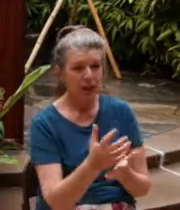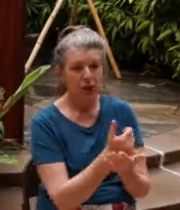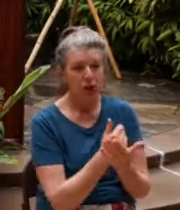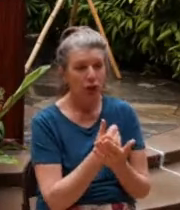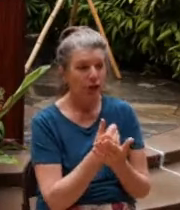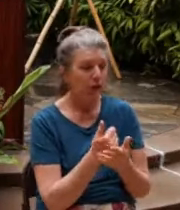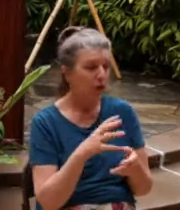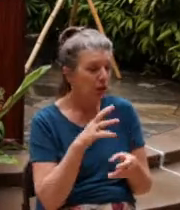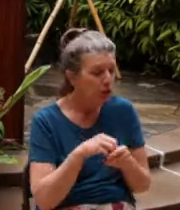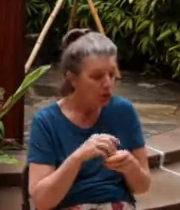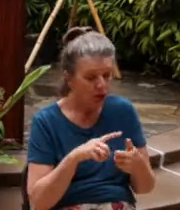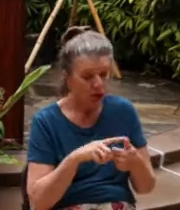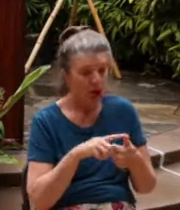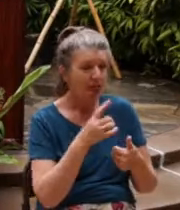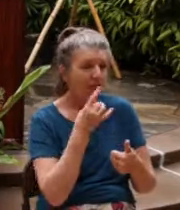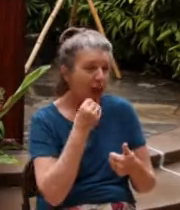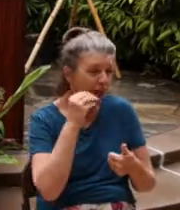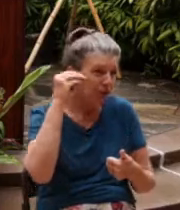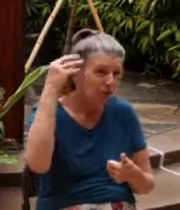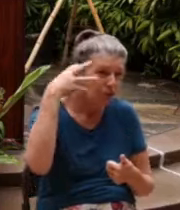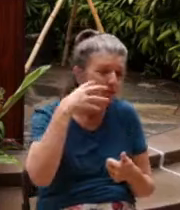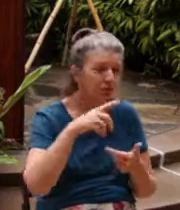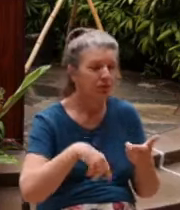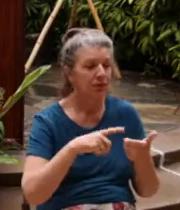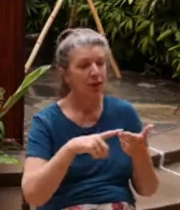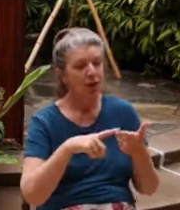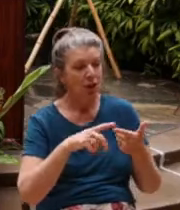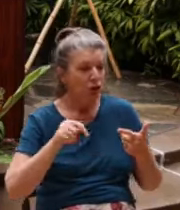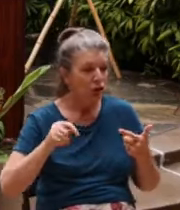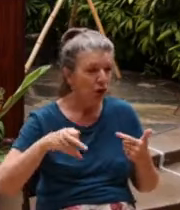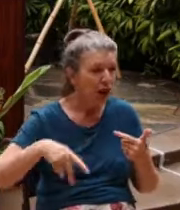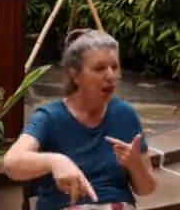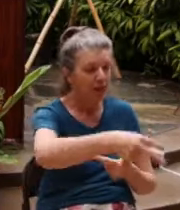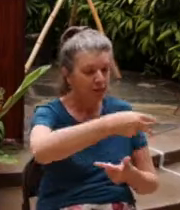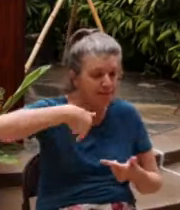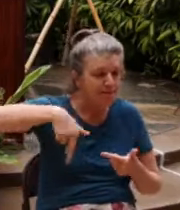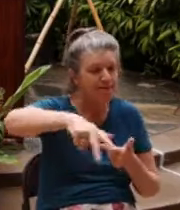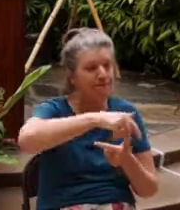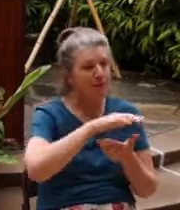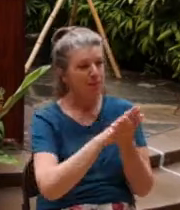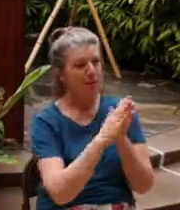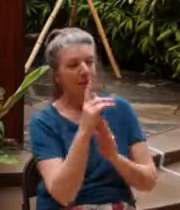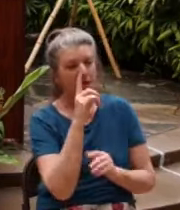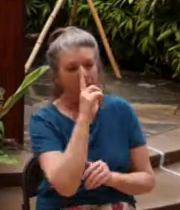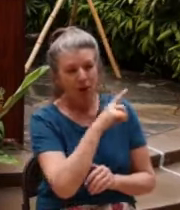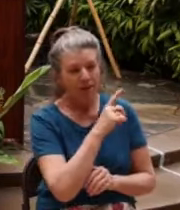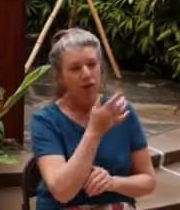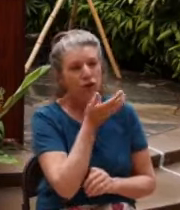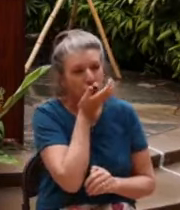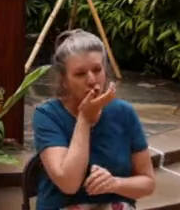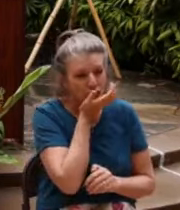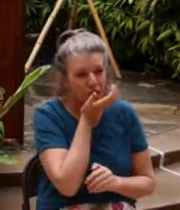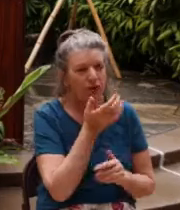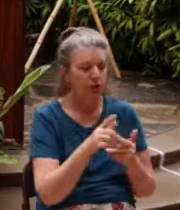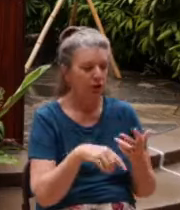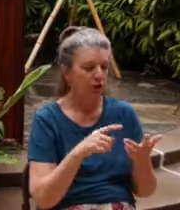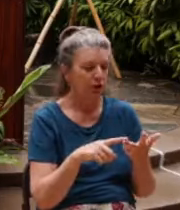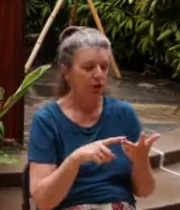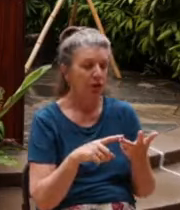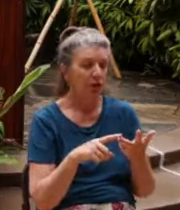lighting, replacement of our track, and converting the field to artificial turf, finally giving